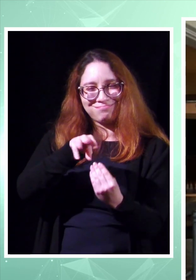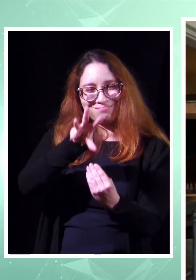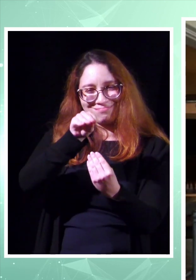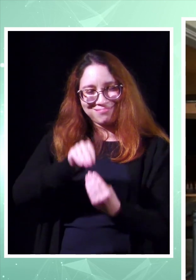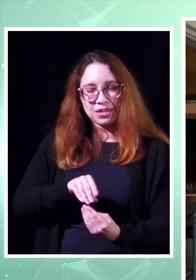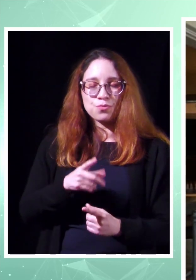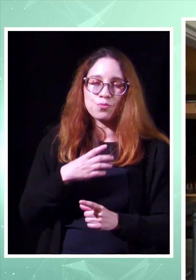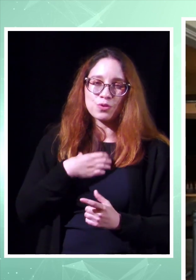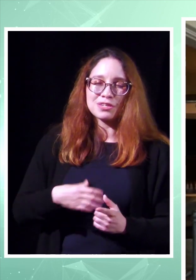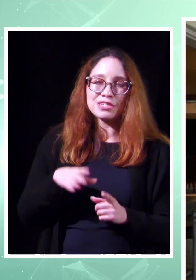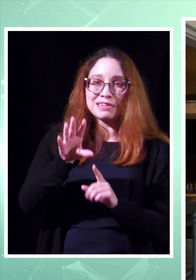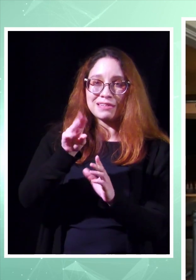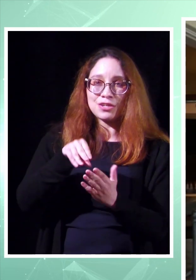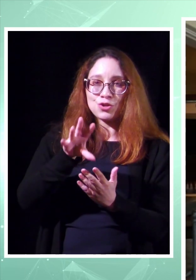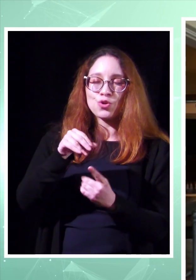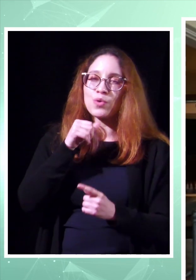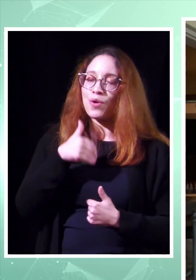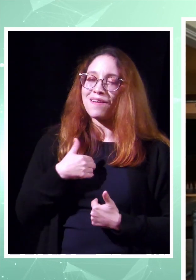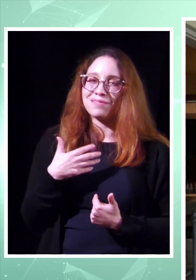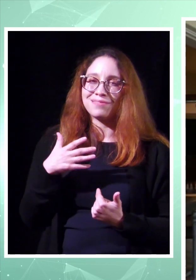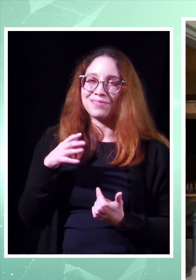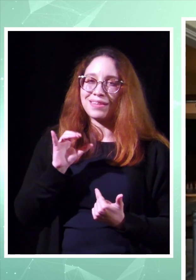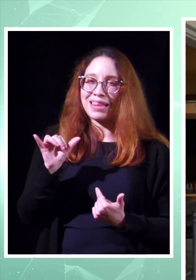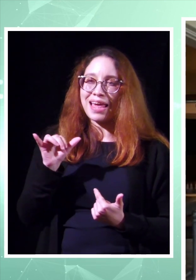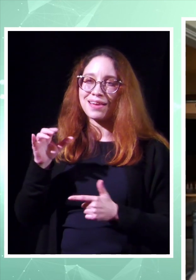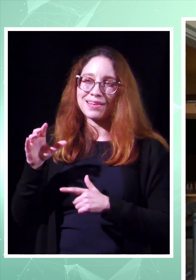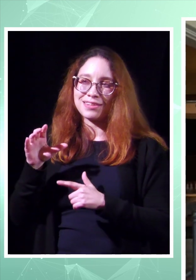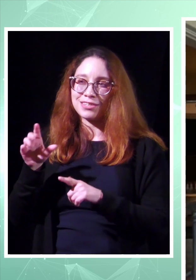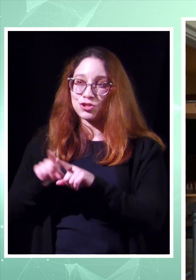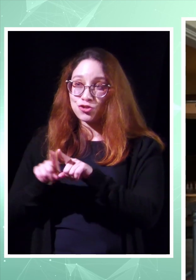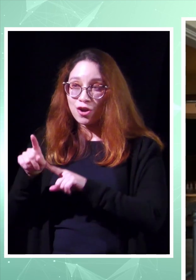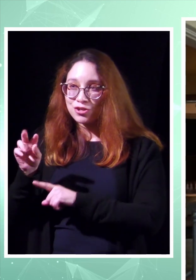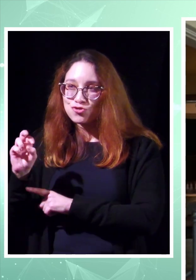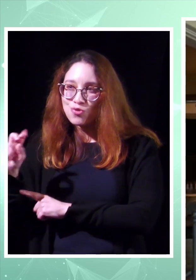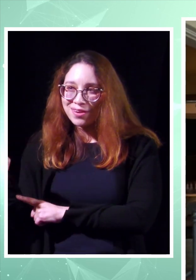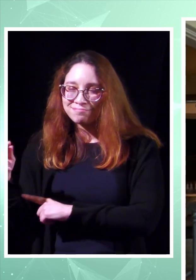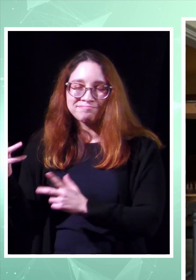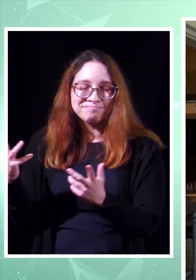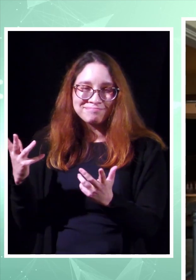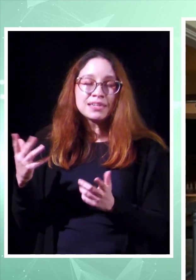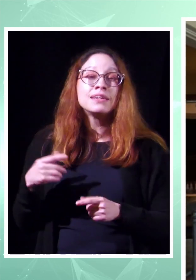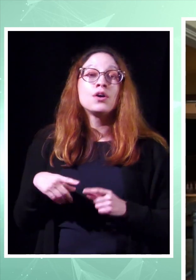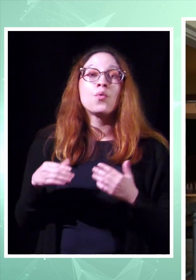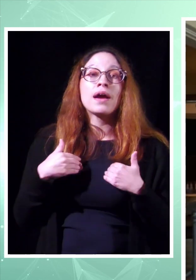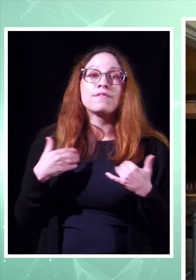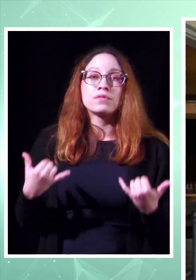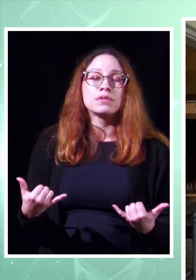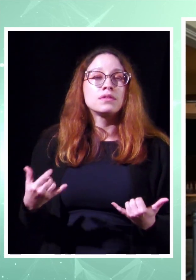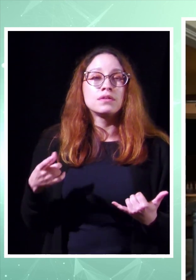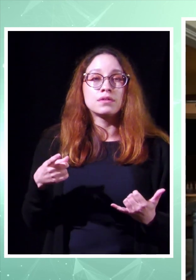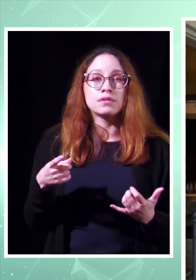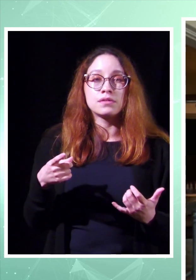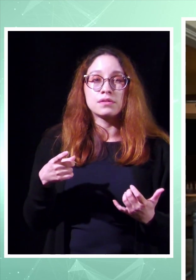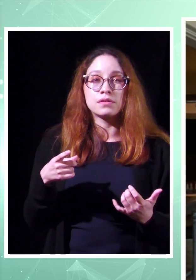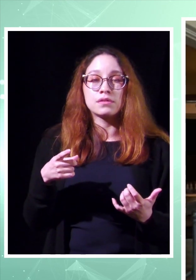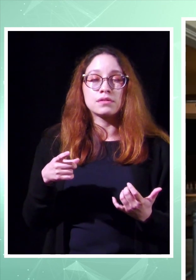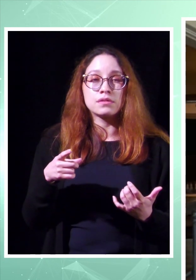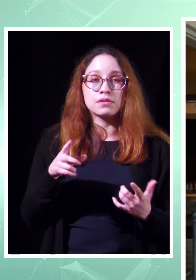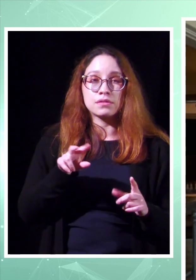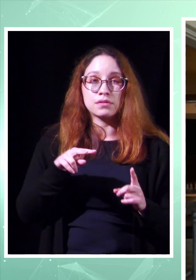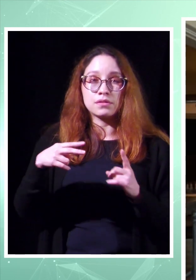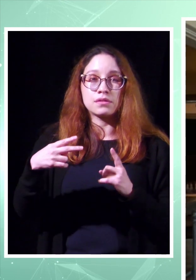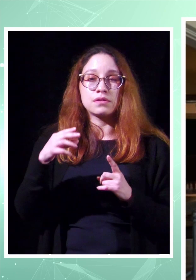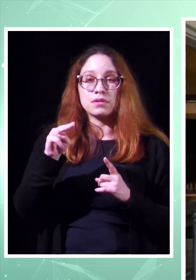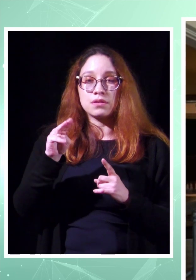out, right? So we don't have a tricorder like Bones McCoy did in Star Trek. What we have right now from a biomarker standpoint is